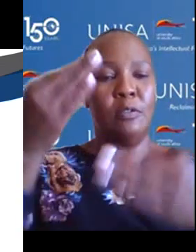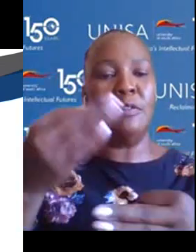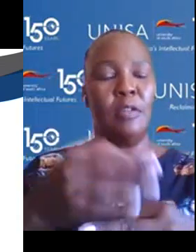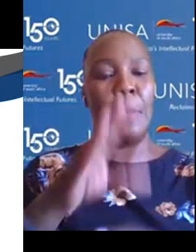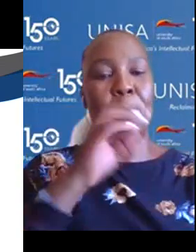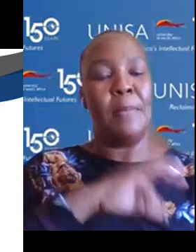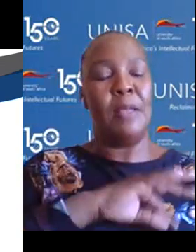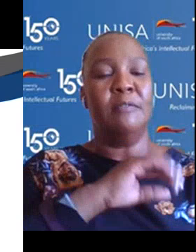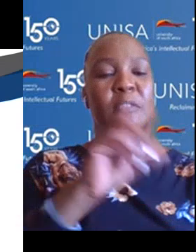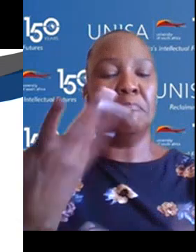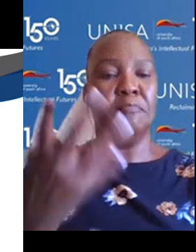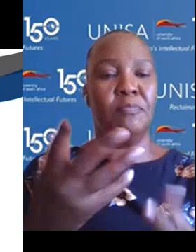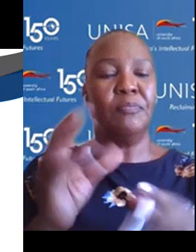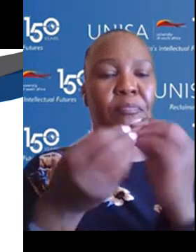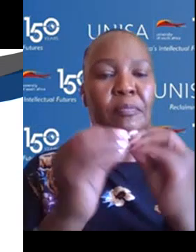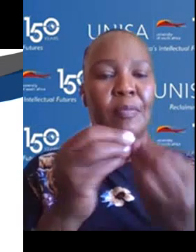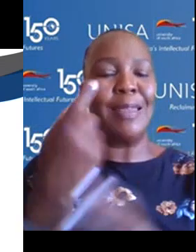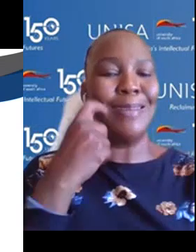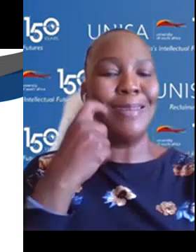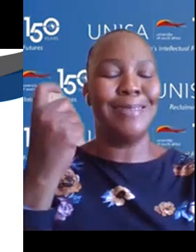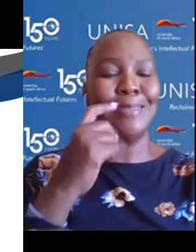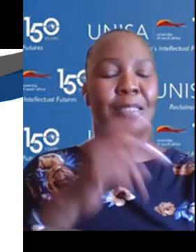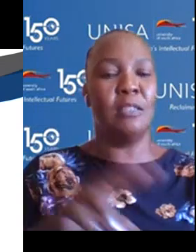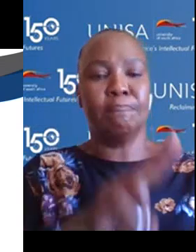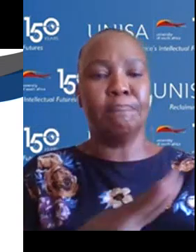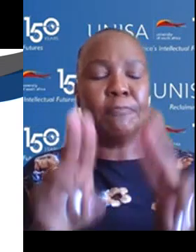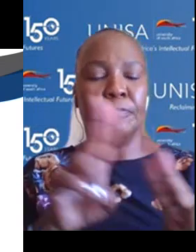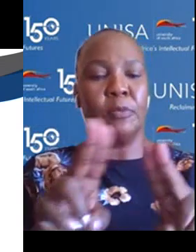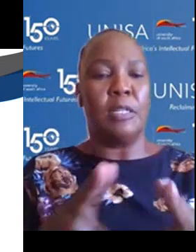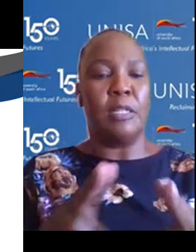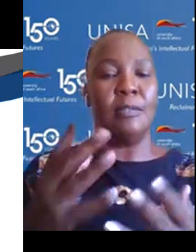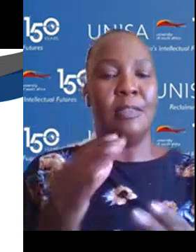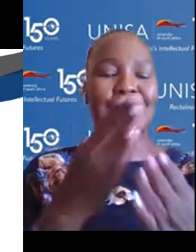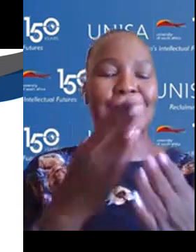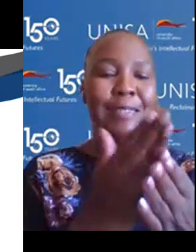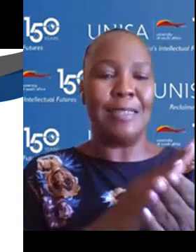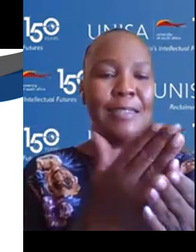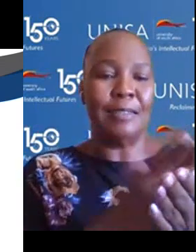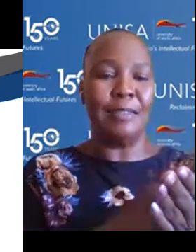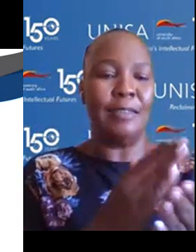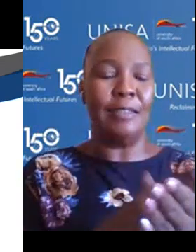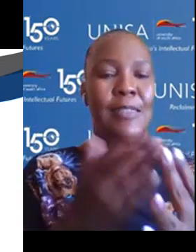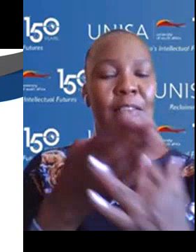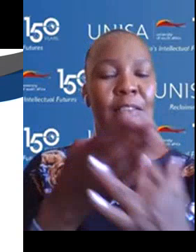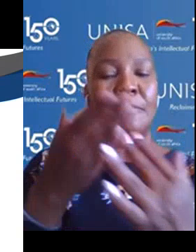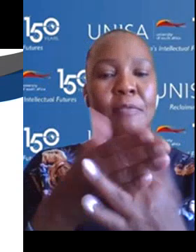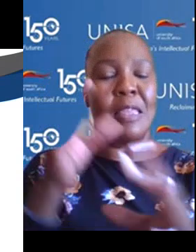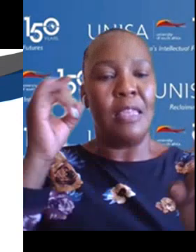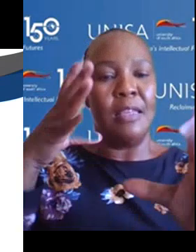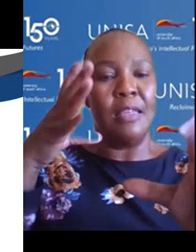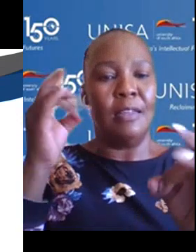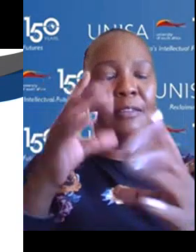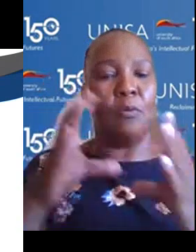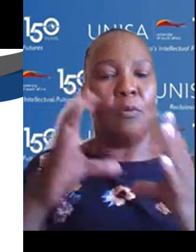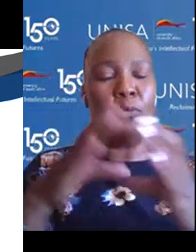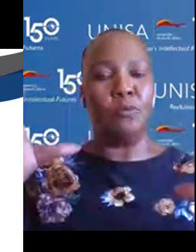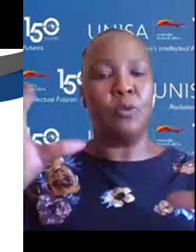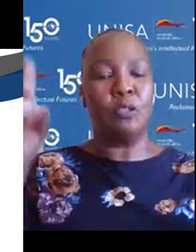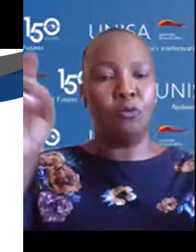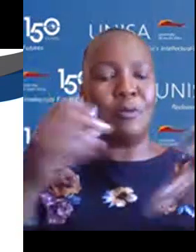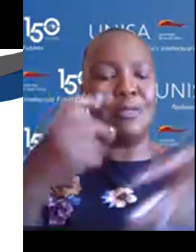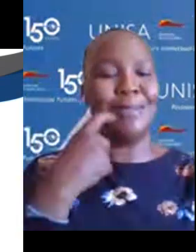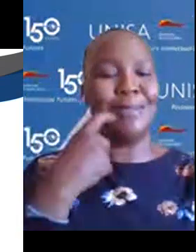of it is it creates a easy to navigate sections that you can access information of a wide range of topics very